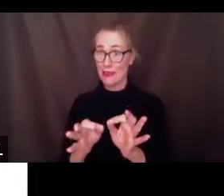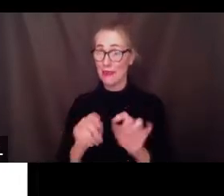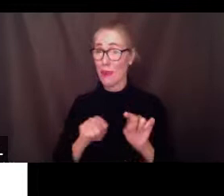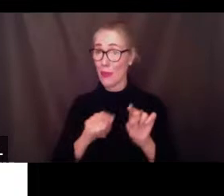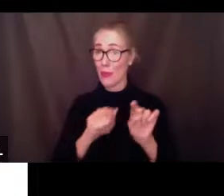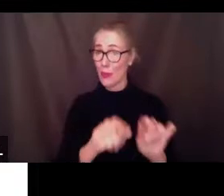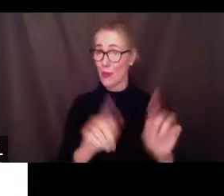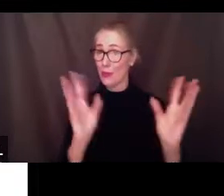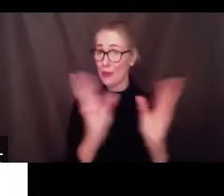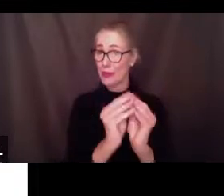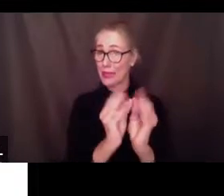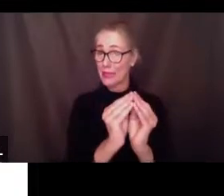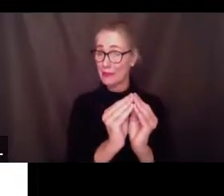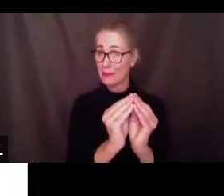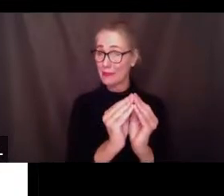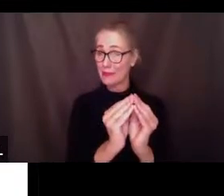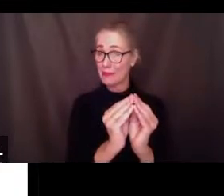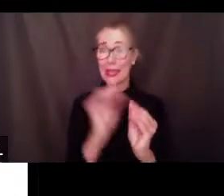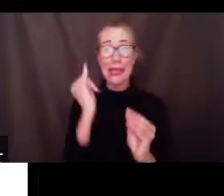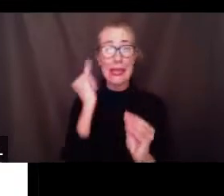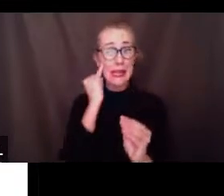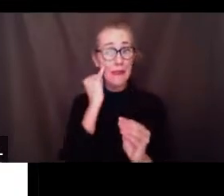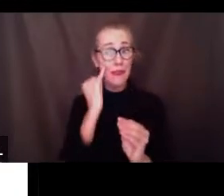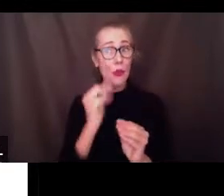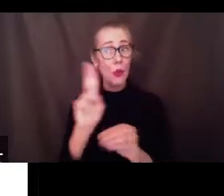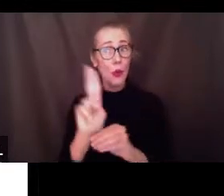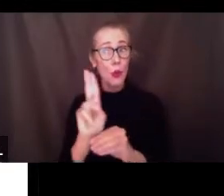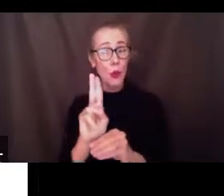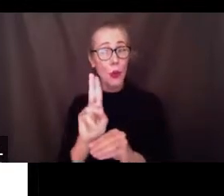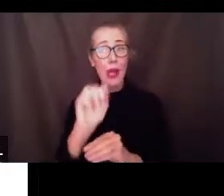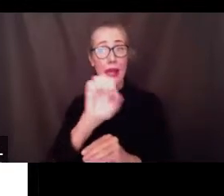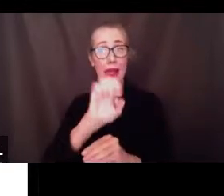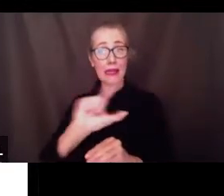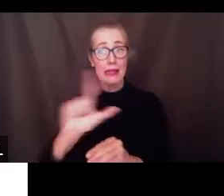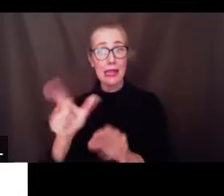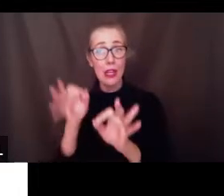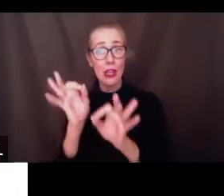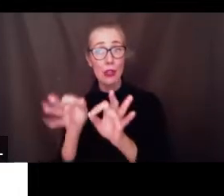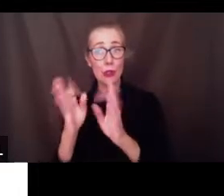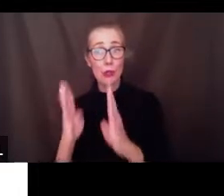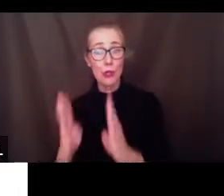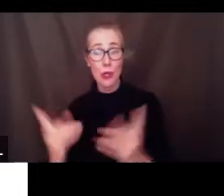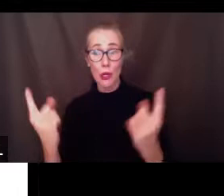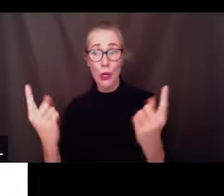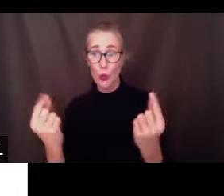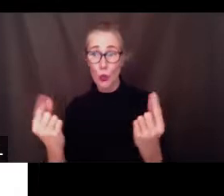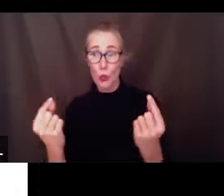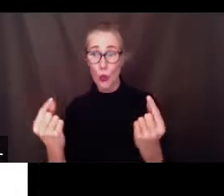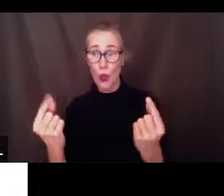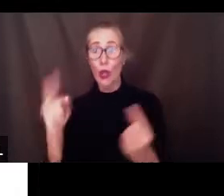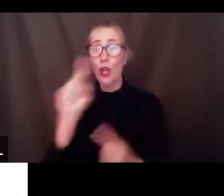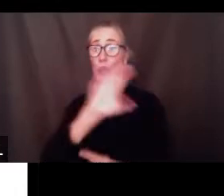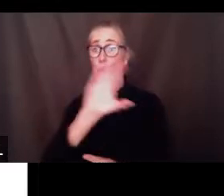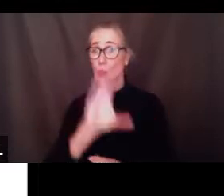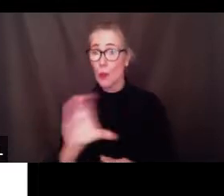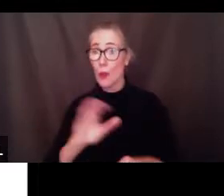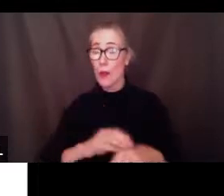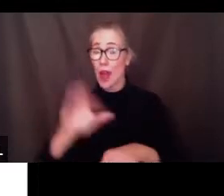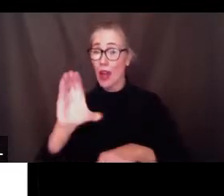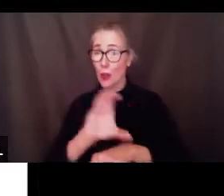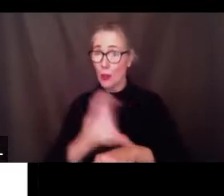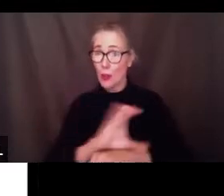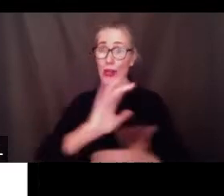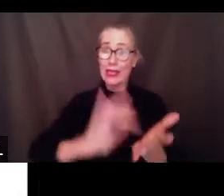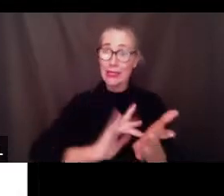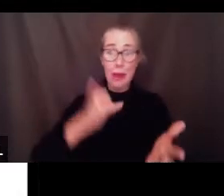this meeting. If you will be using ASL interpretation please use the Zoom app on your computer, tablet, or